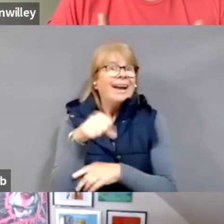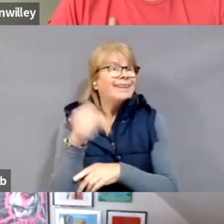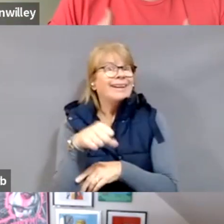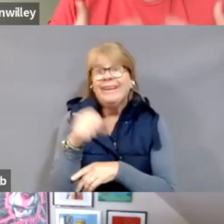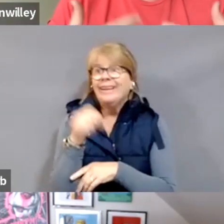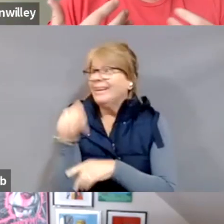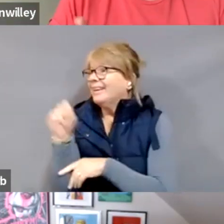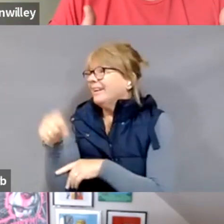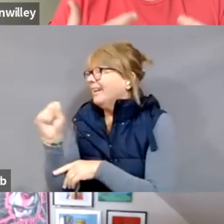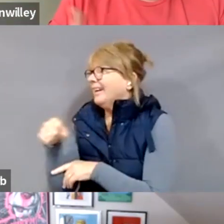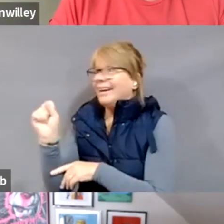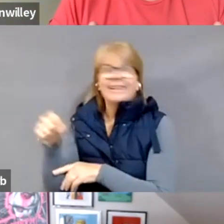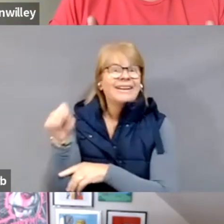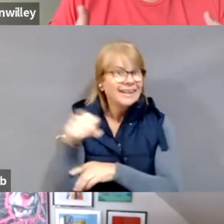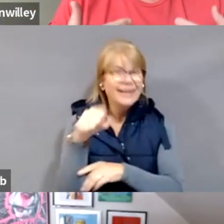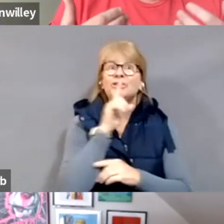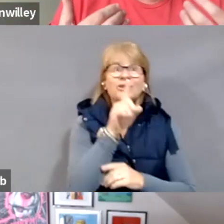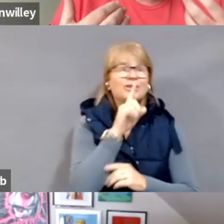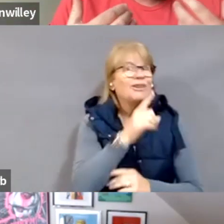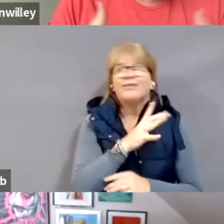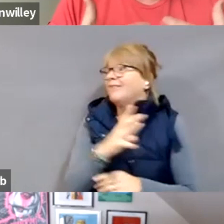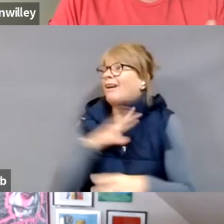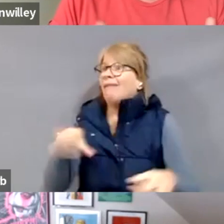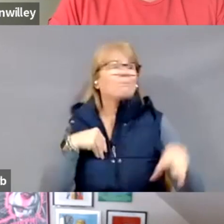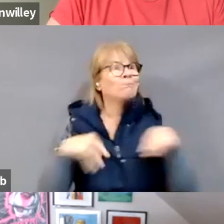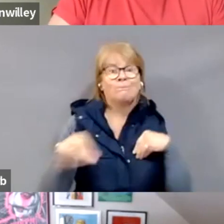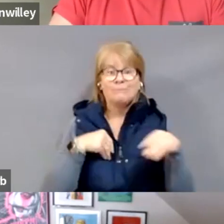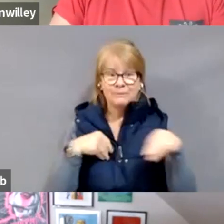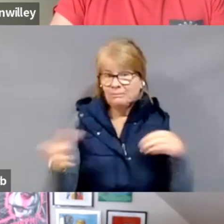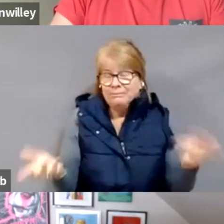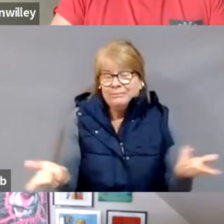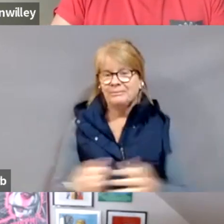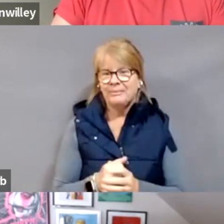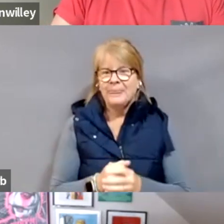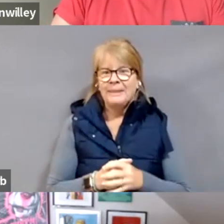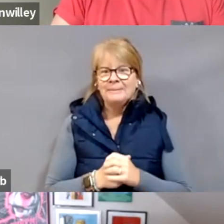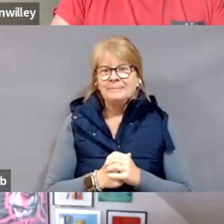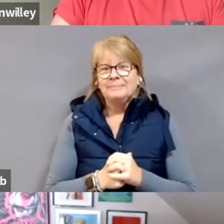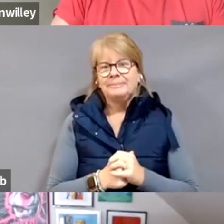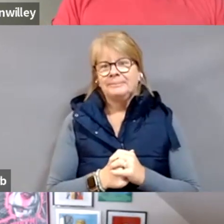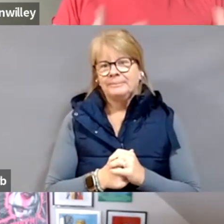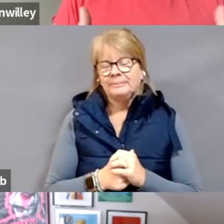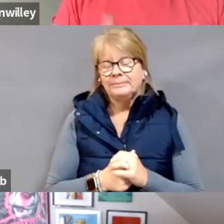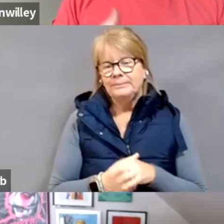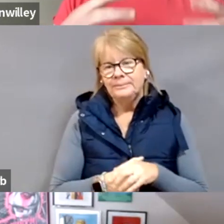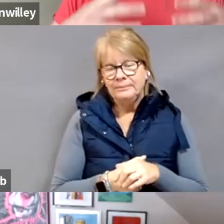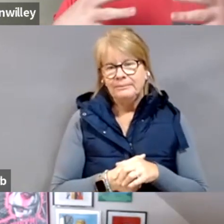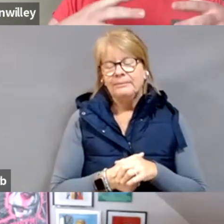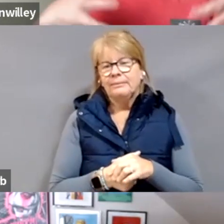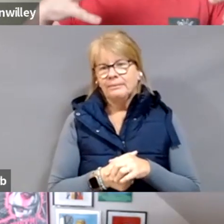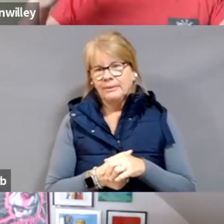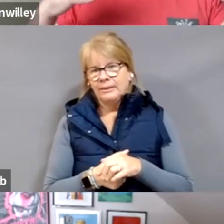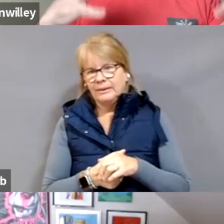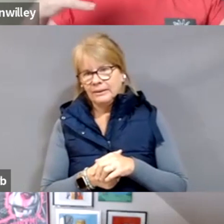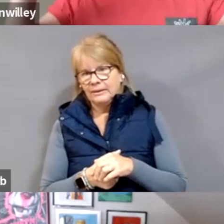yes to every single thing that I was put in front of me. And now eventually, once I started